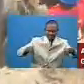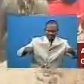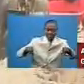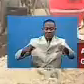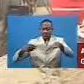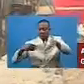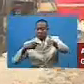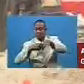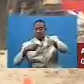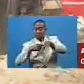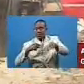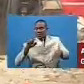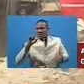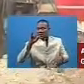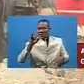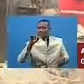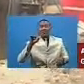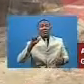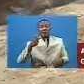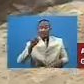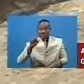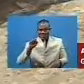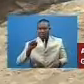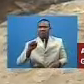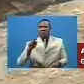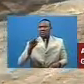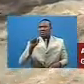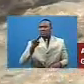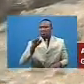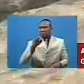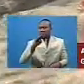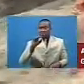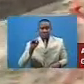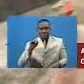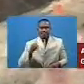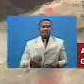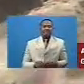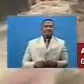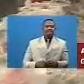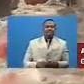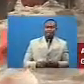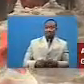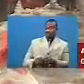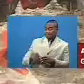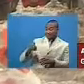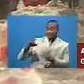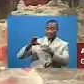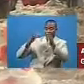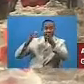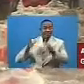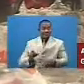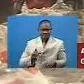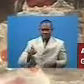the processing plant at Atuabo to the VRA thermal plant at Aboadze, was welded. The consultant in charge of the